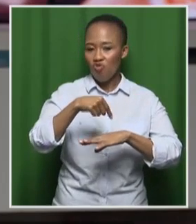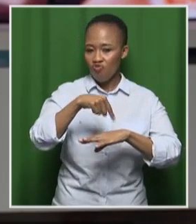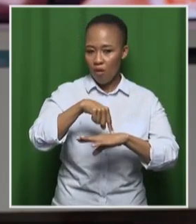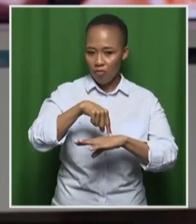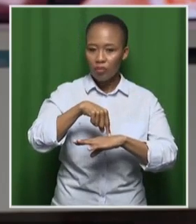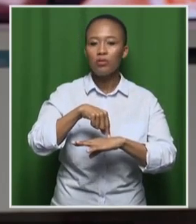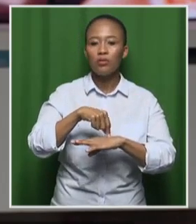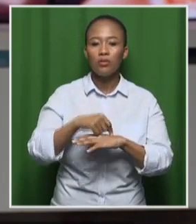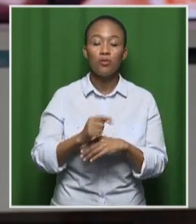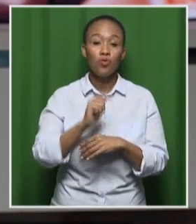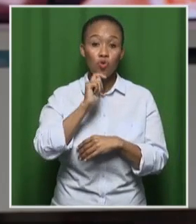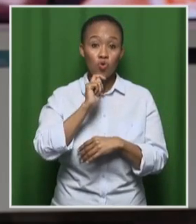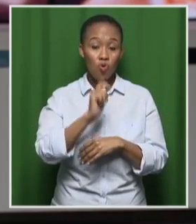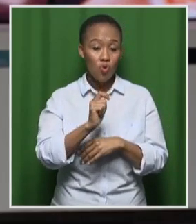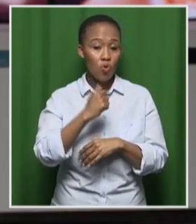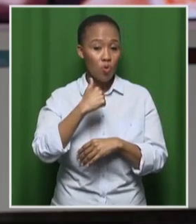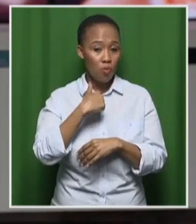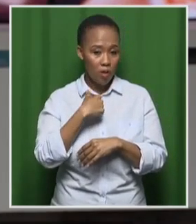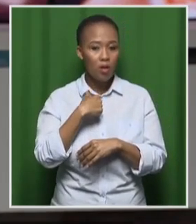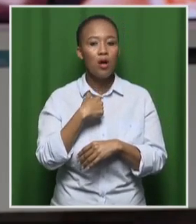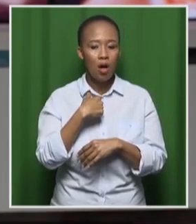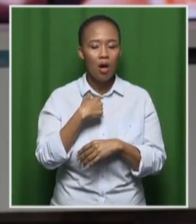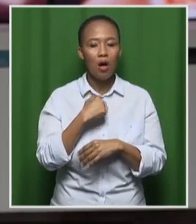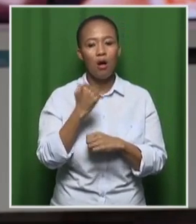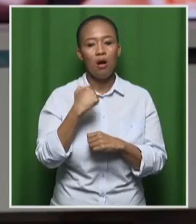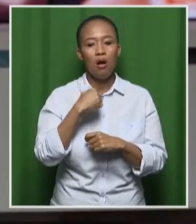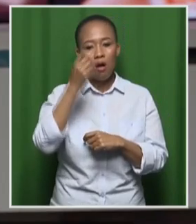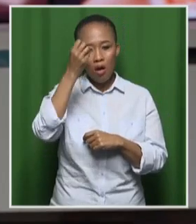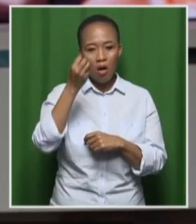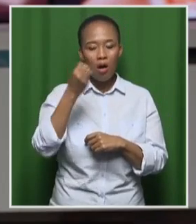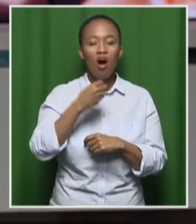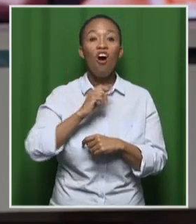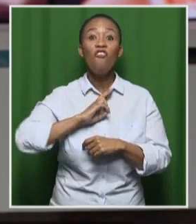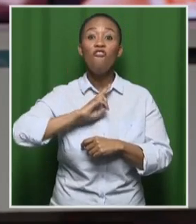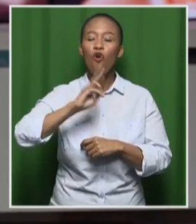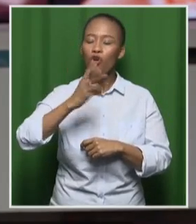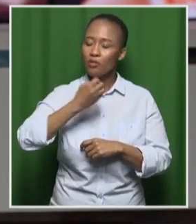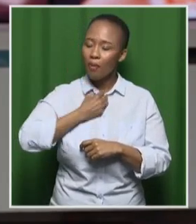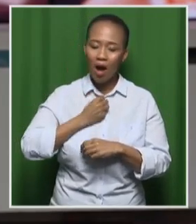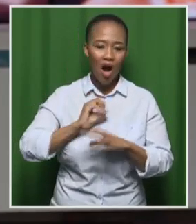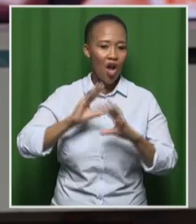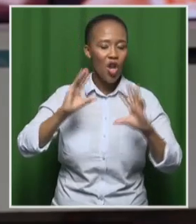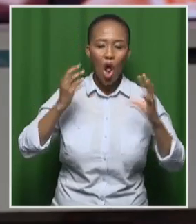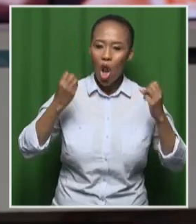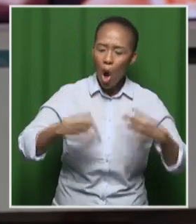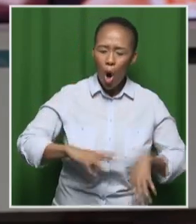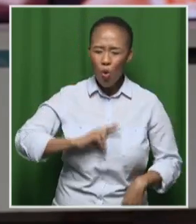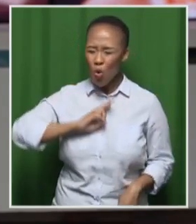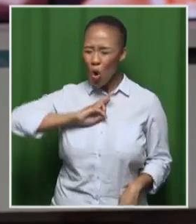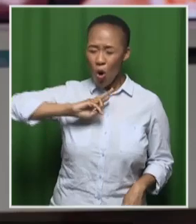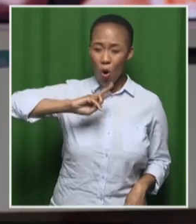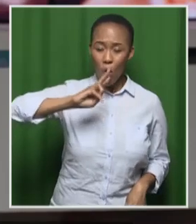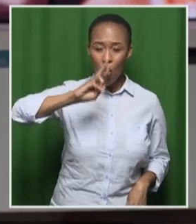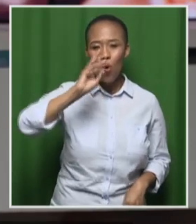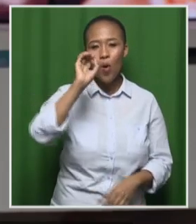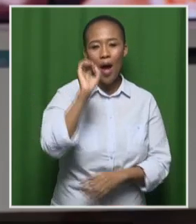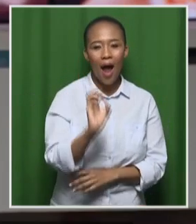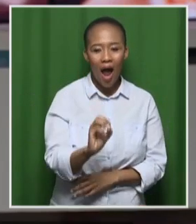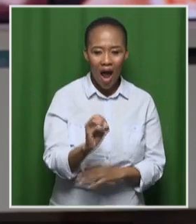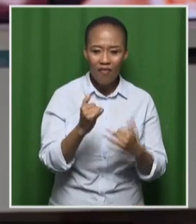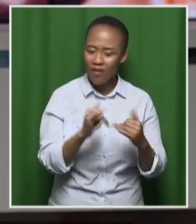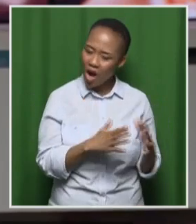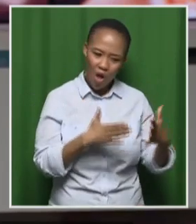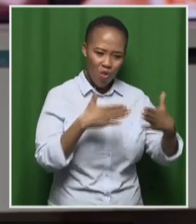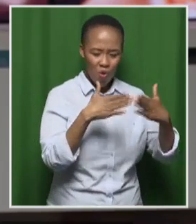was mic'd up, but I forgot that I was mic'd up. I mean, you heard me lose my voice. I became Michael Jackson in the corner. When I said to him at the